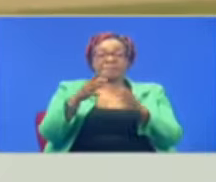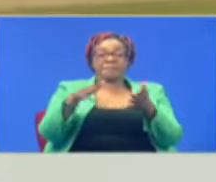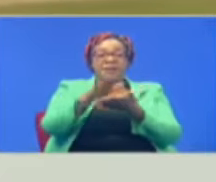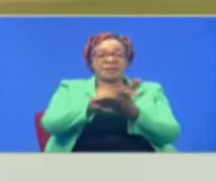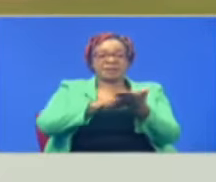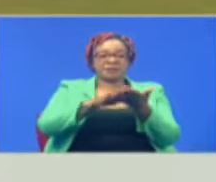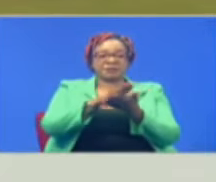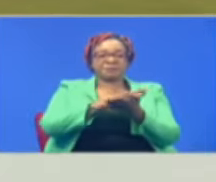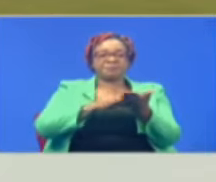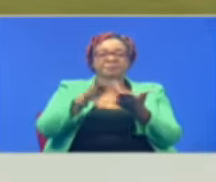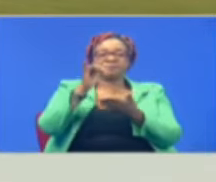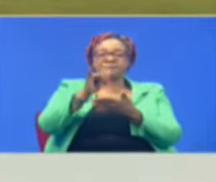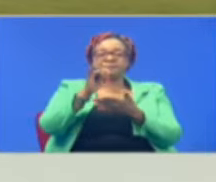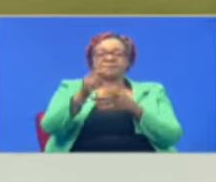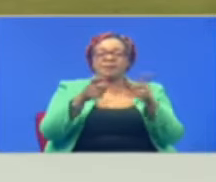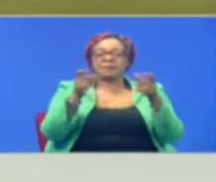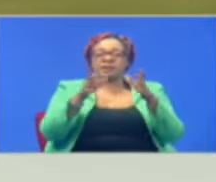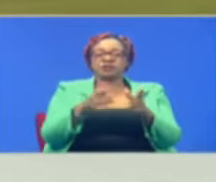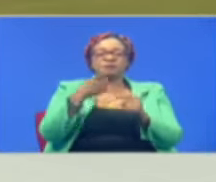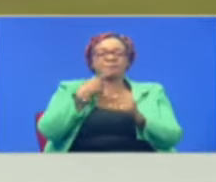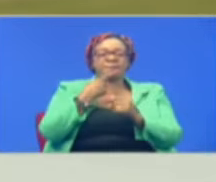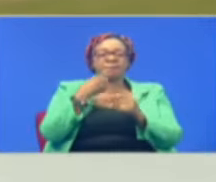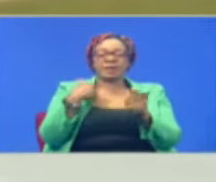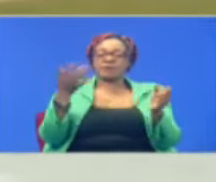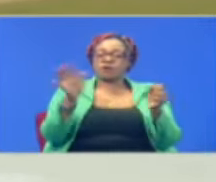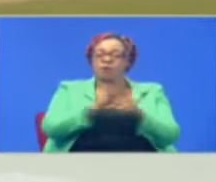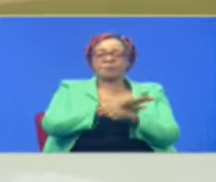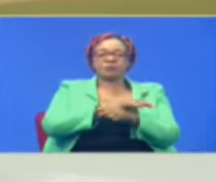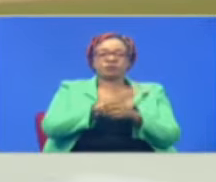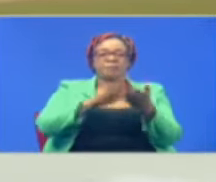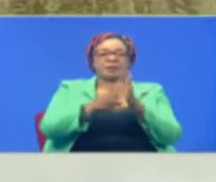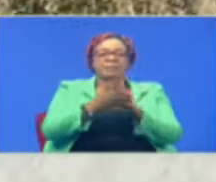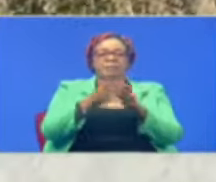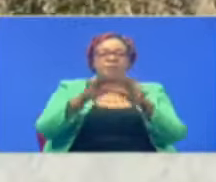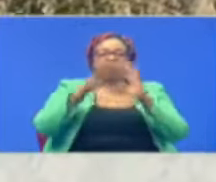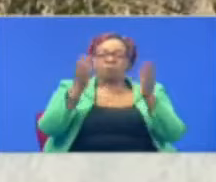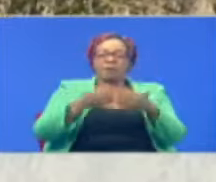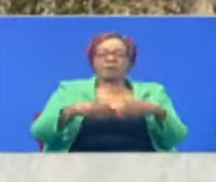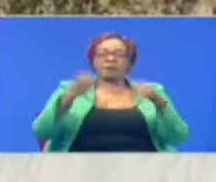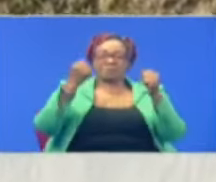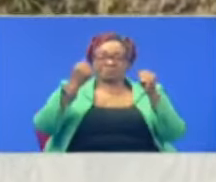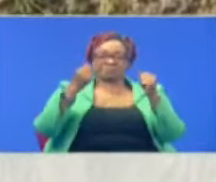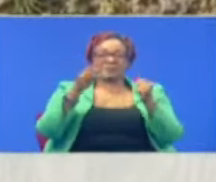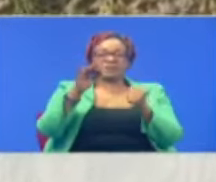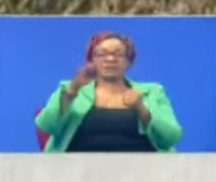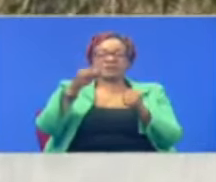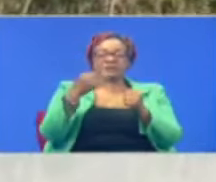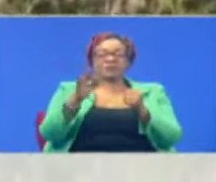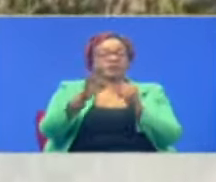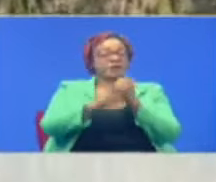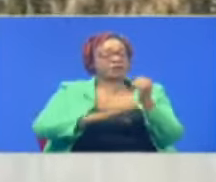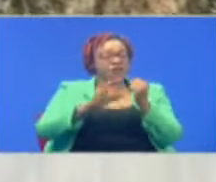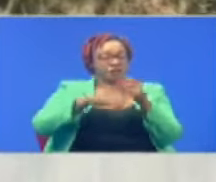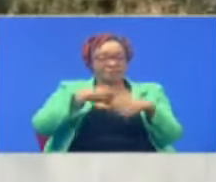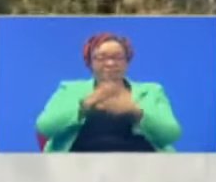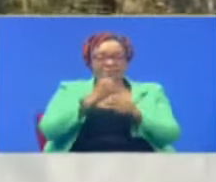of the nursery says that what they've accomplished will be one of the World Cup's lasting legacies for the country, making